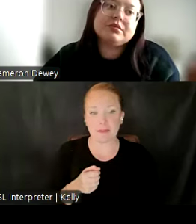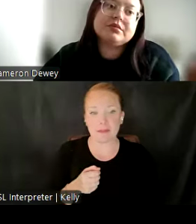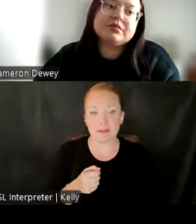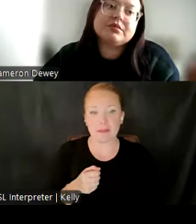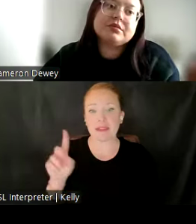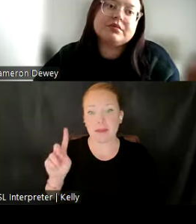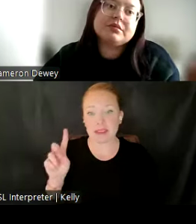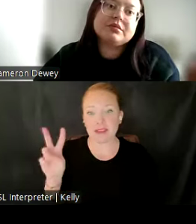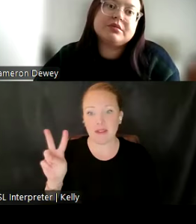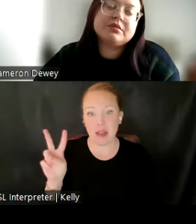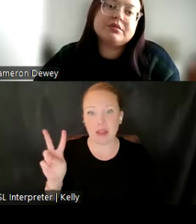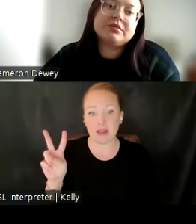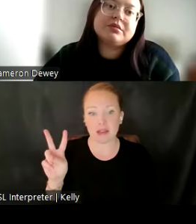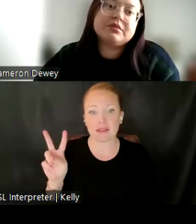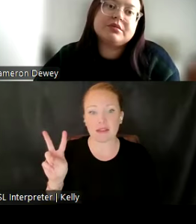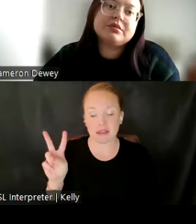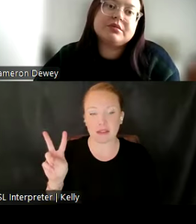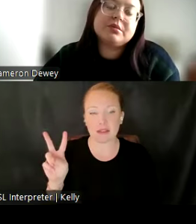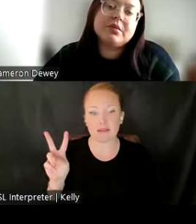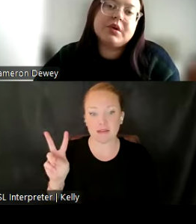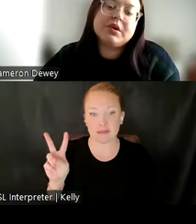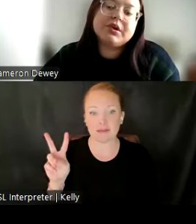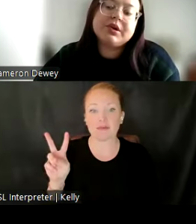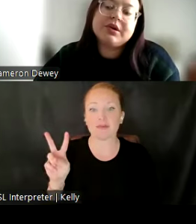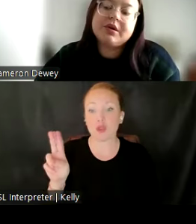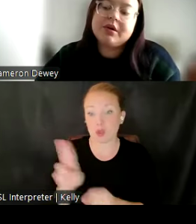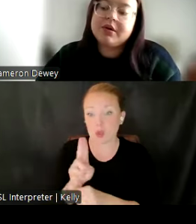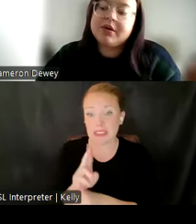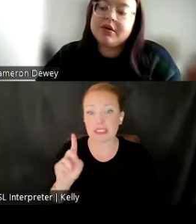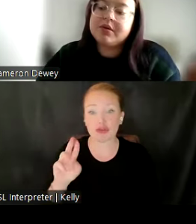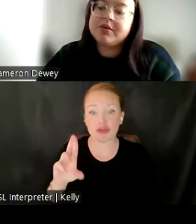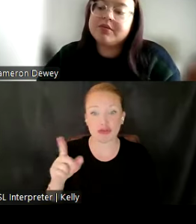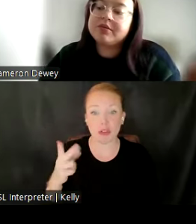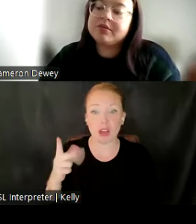Domestic violence, drug use,